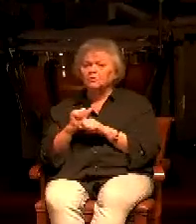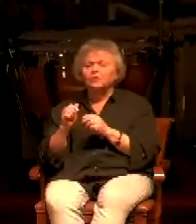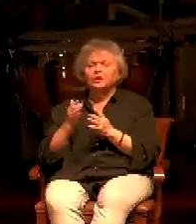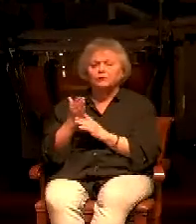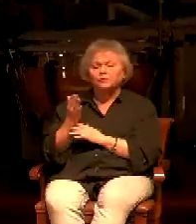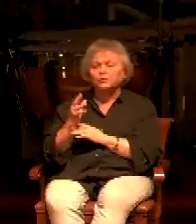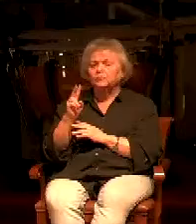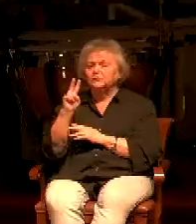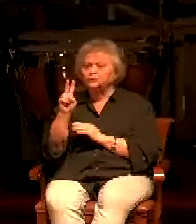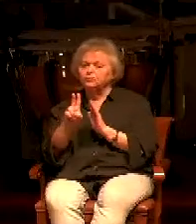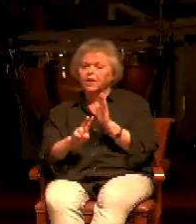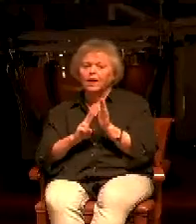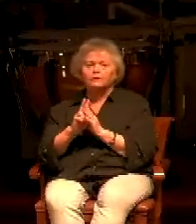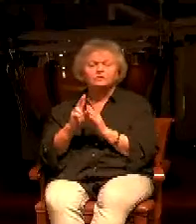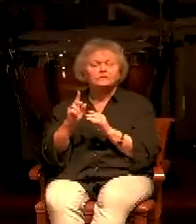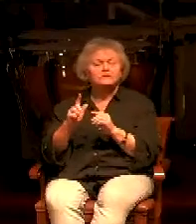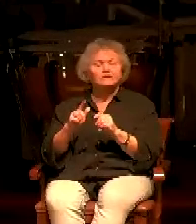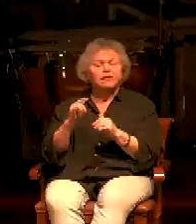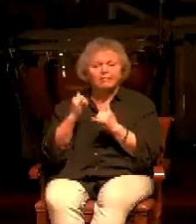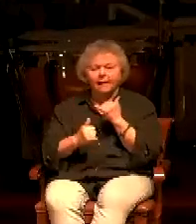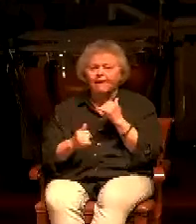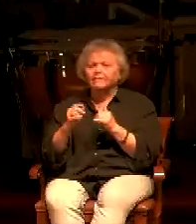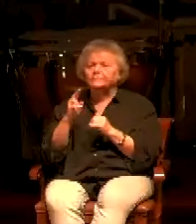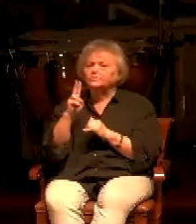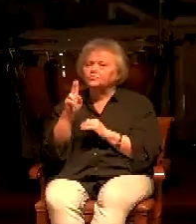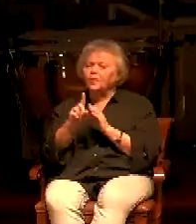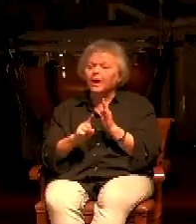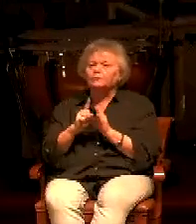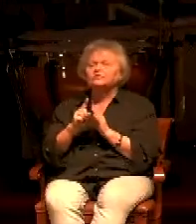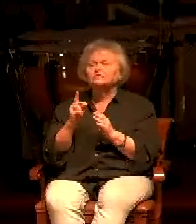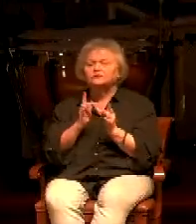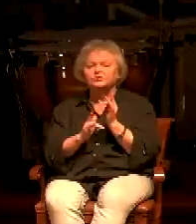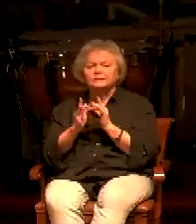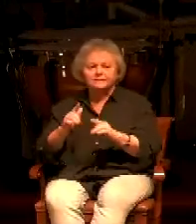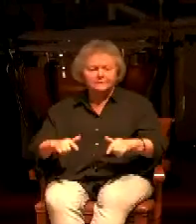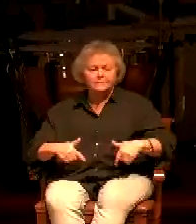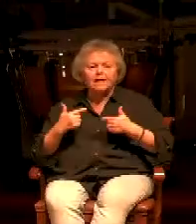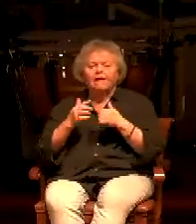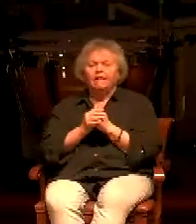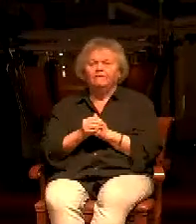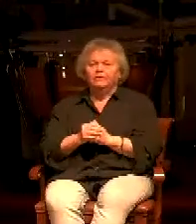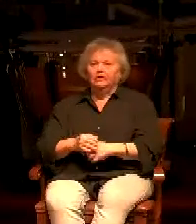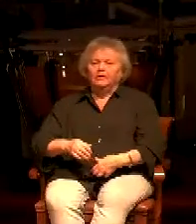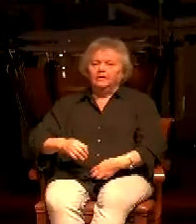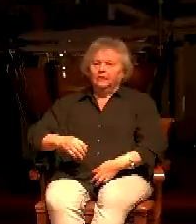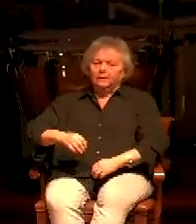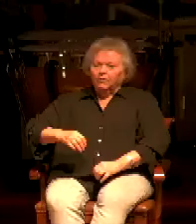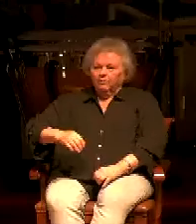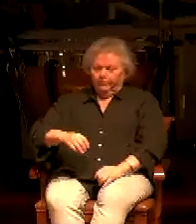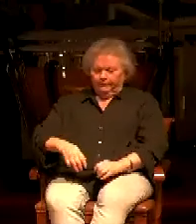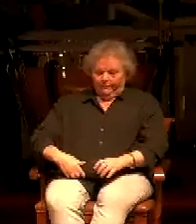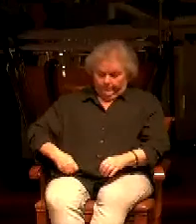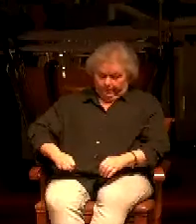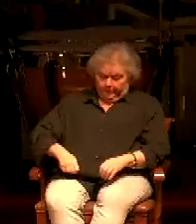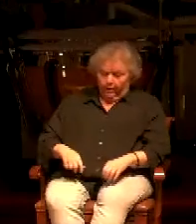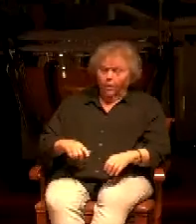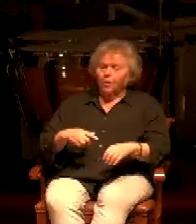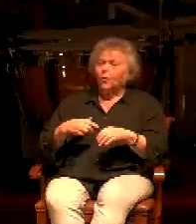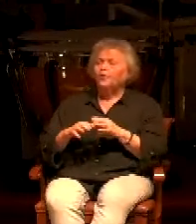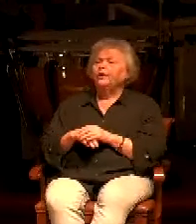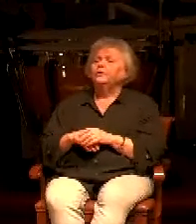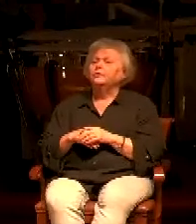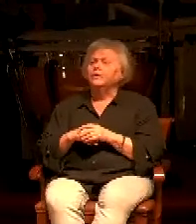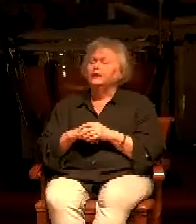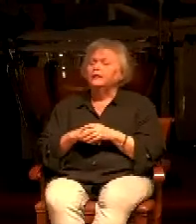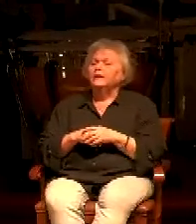Jesus' life leading up to Easter. We are retracing the steps of Christ in His death, burial, and resurrection.